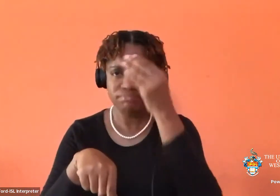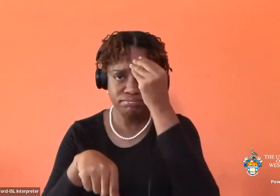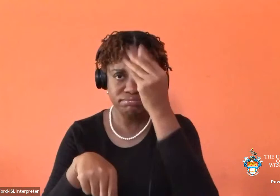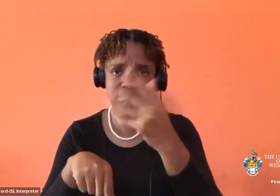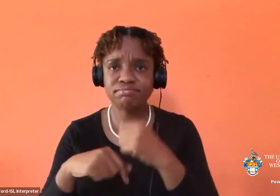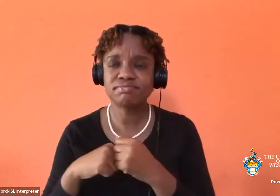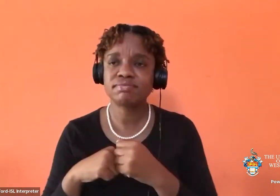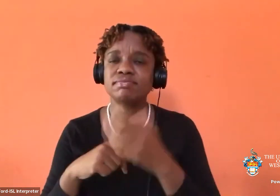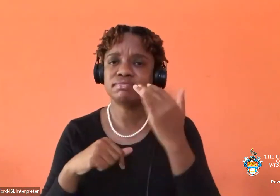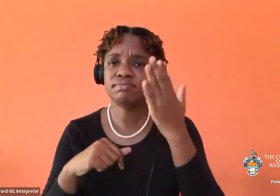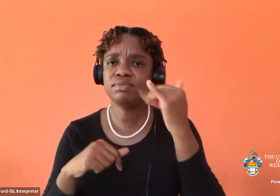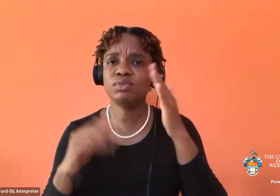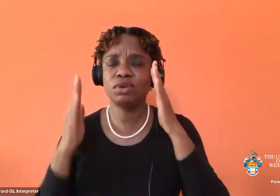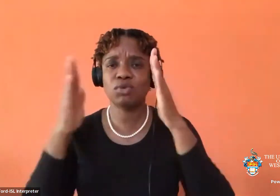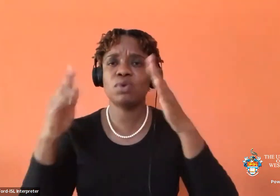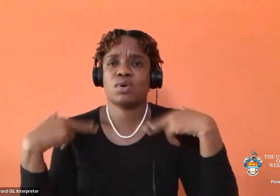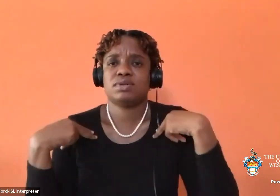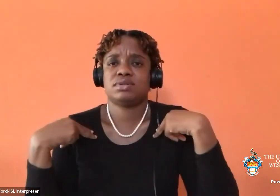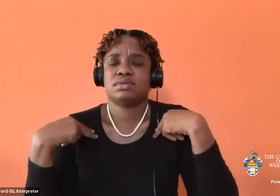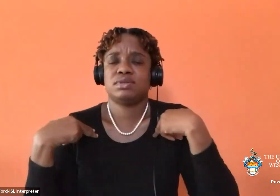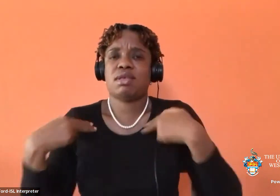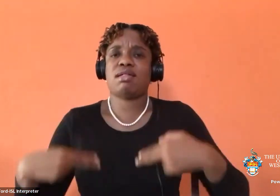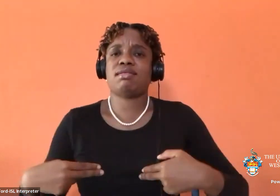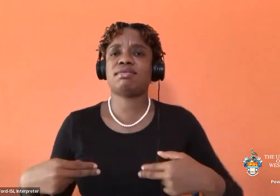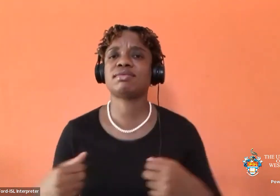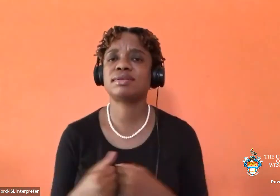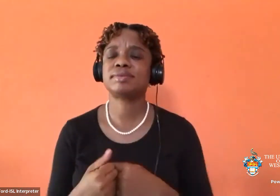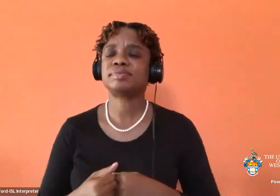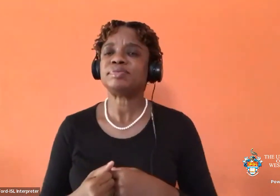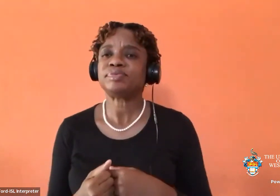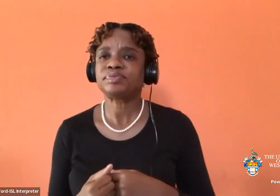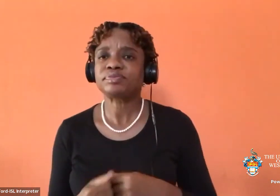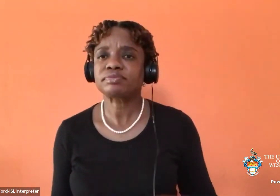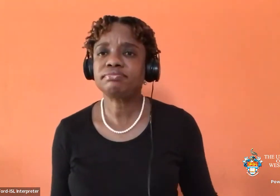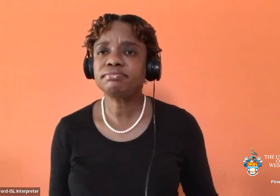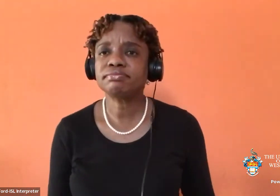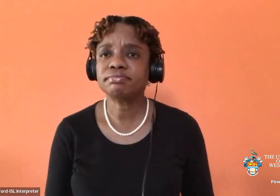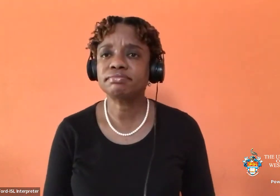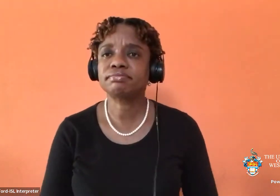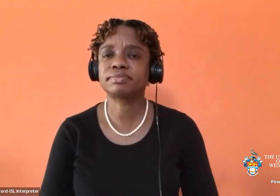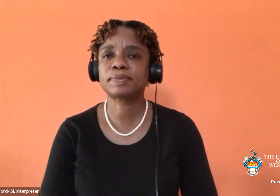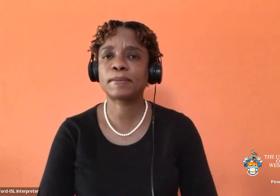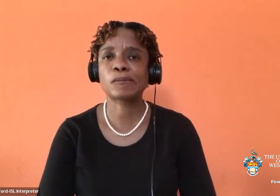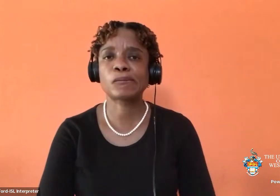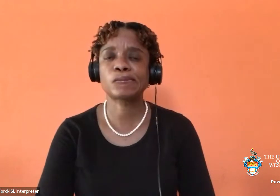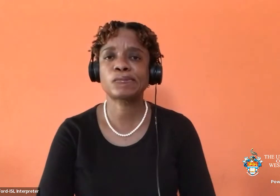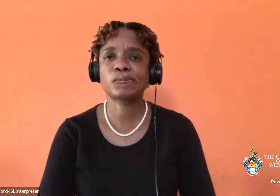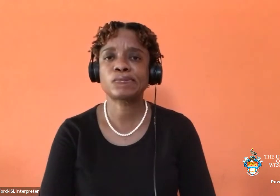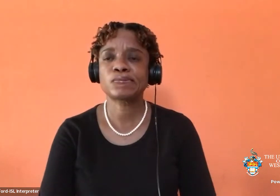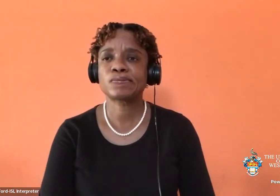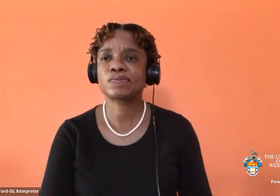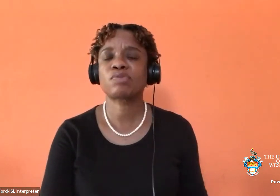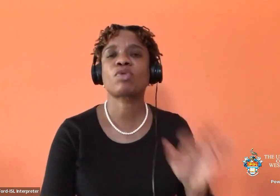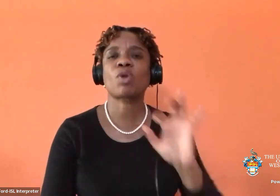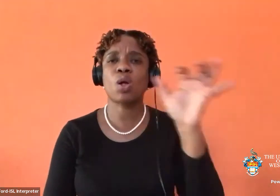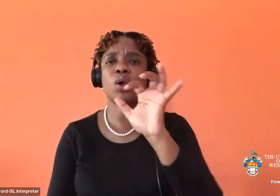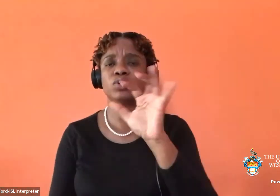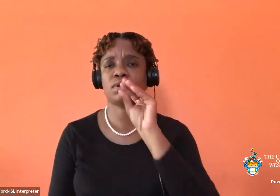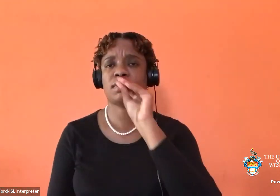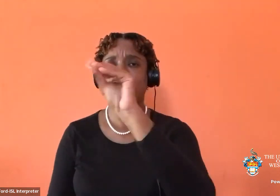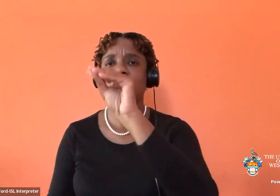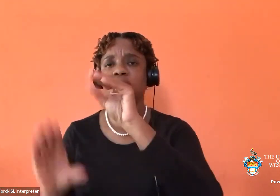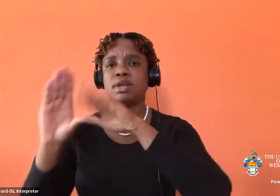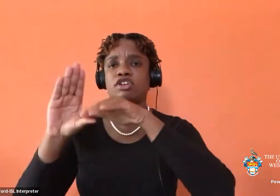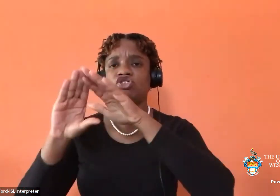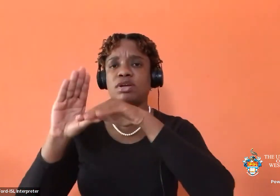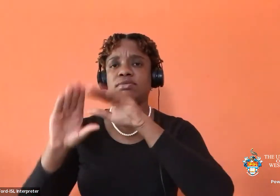with health. So it can be made. Oh, and we can answer. As well as you can send it in the chat